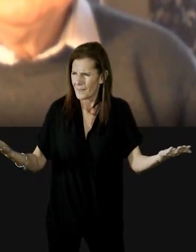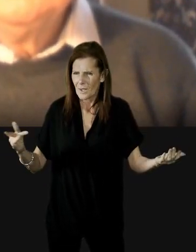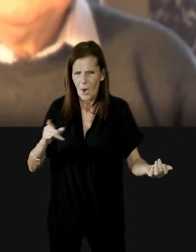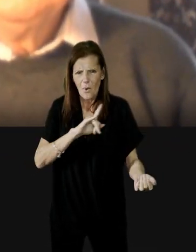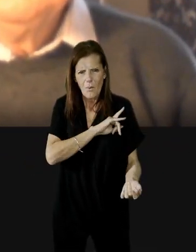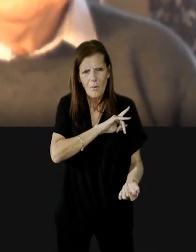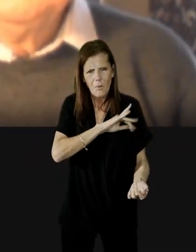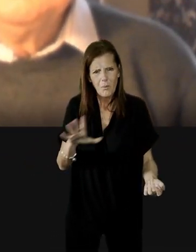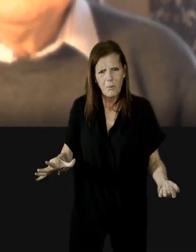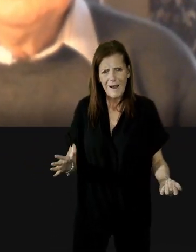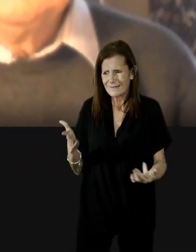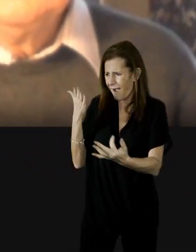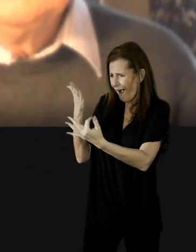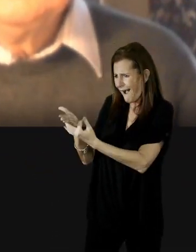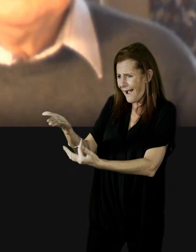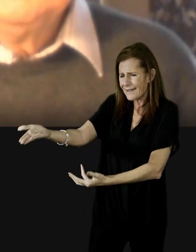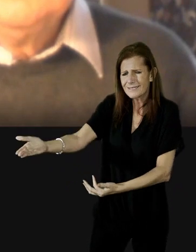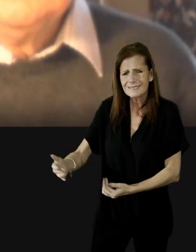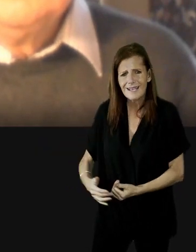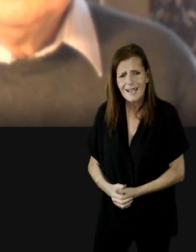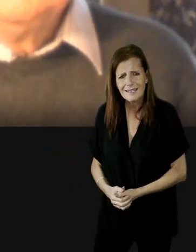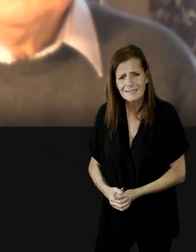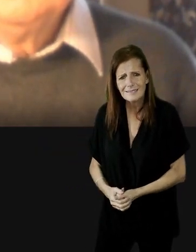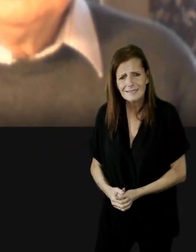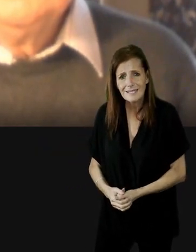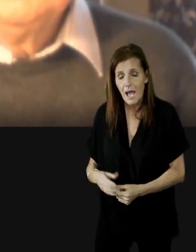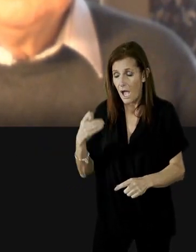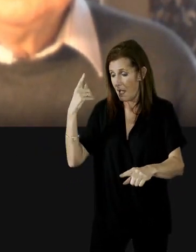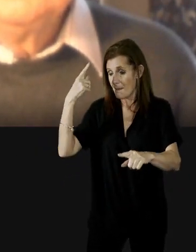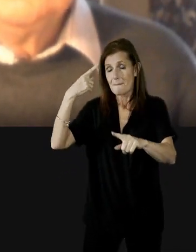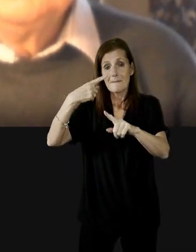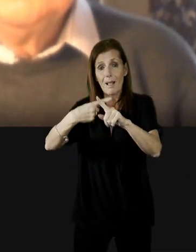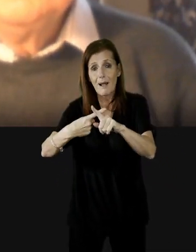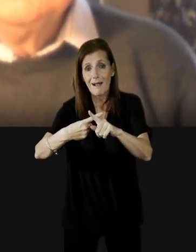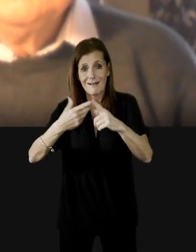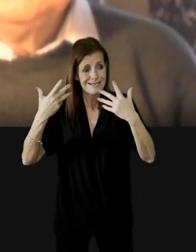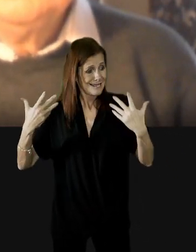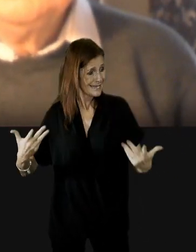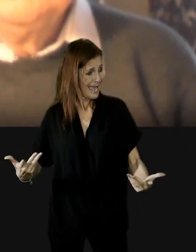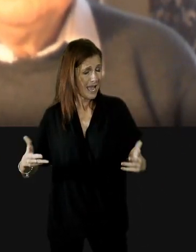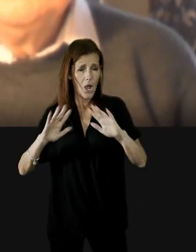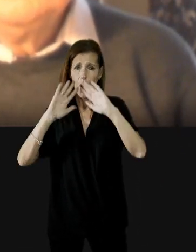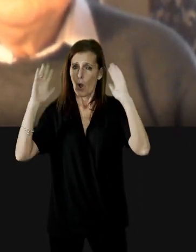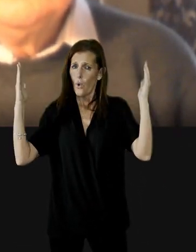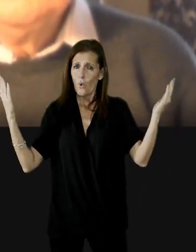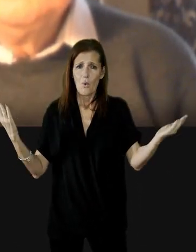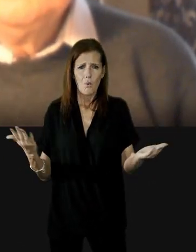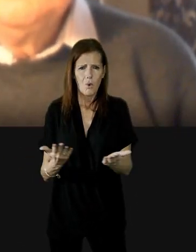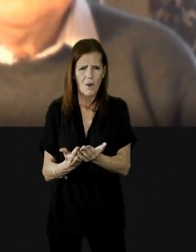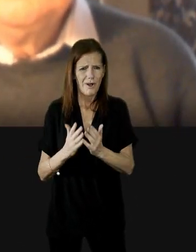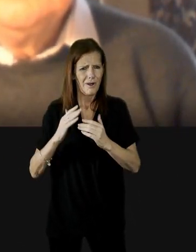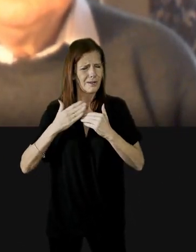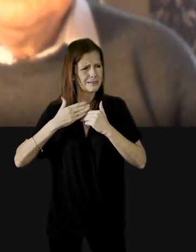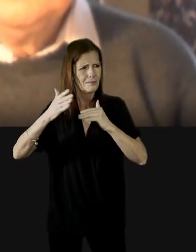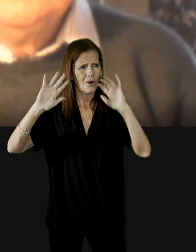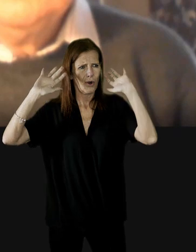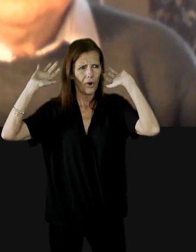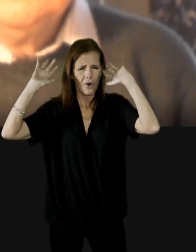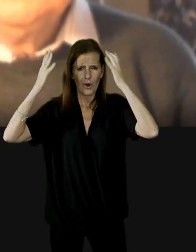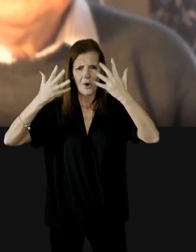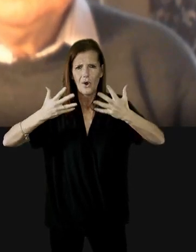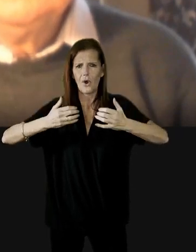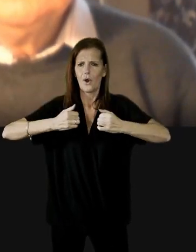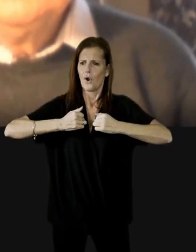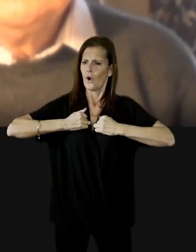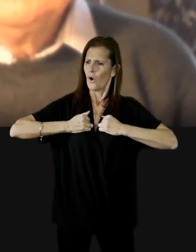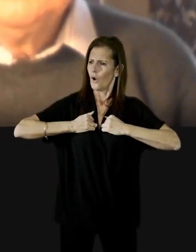Why wouldn't you? And to boot, as we move into a world where people are much more concerned about